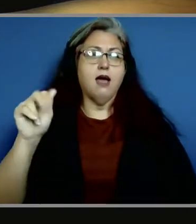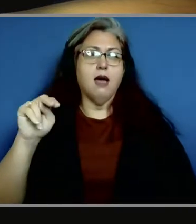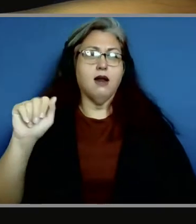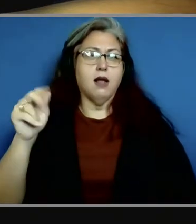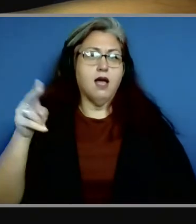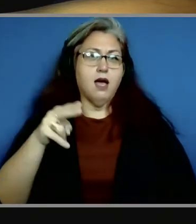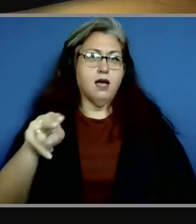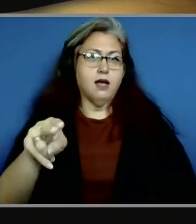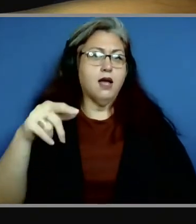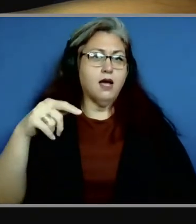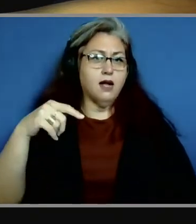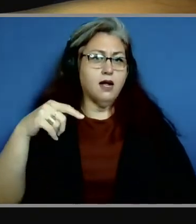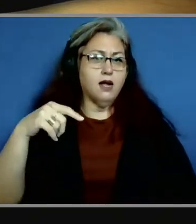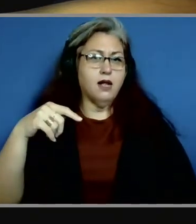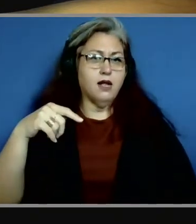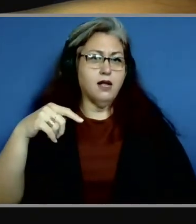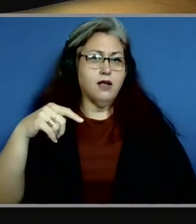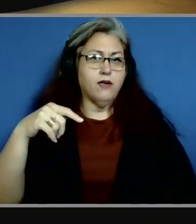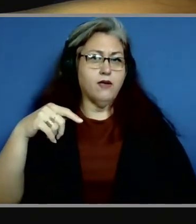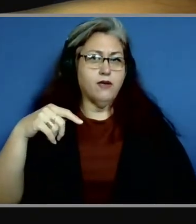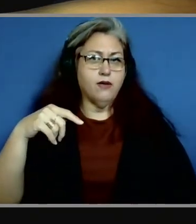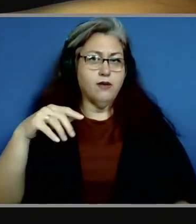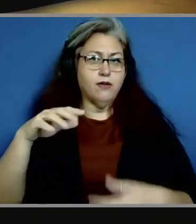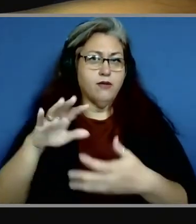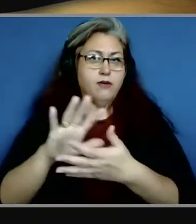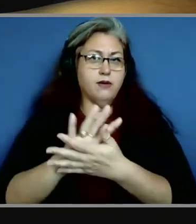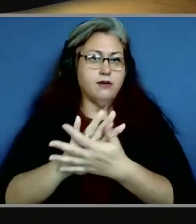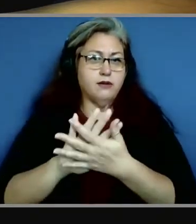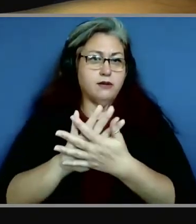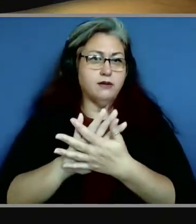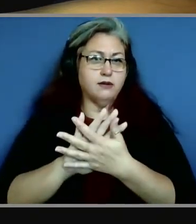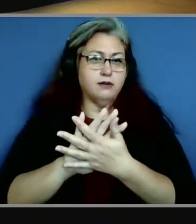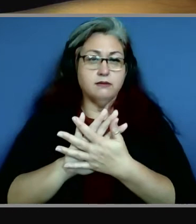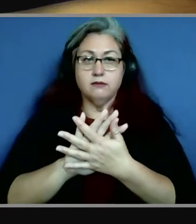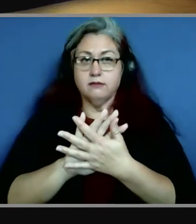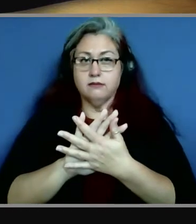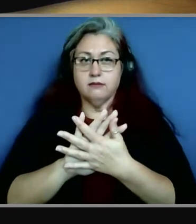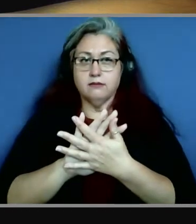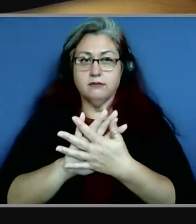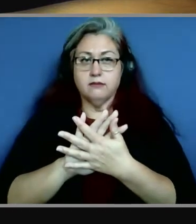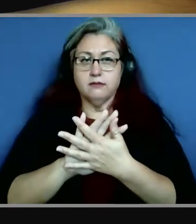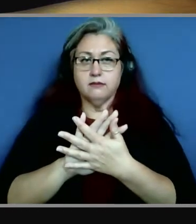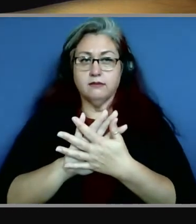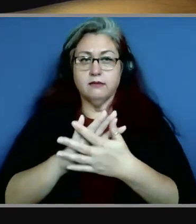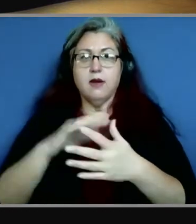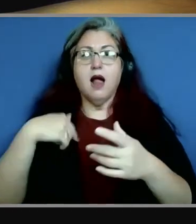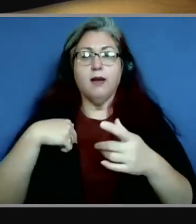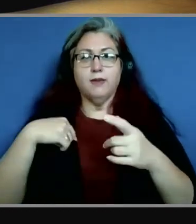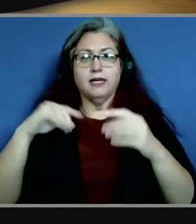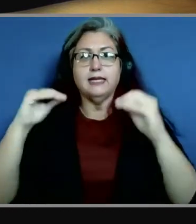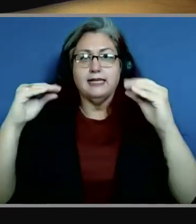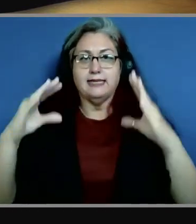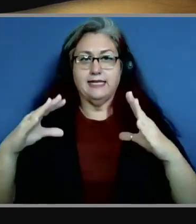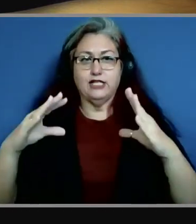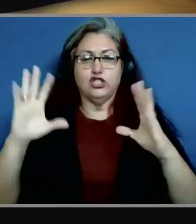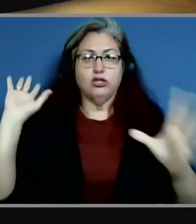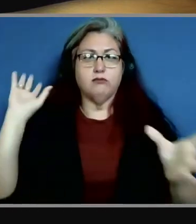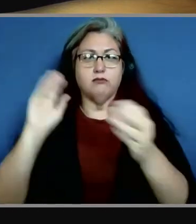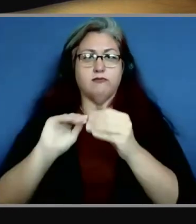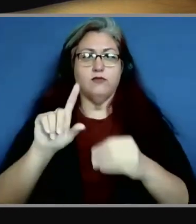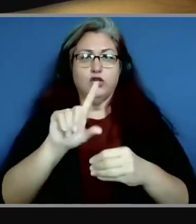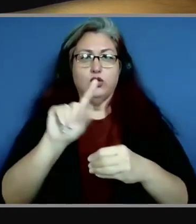I've been a special education teacher for 20